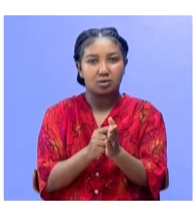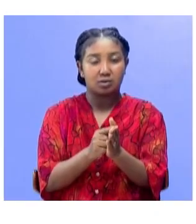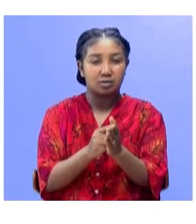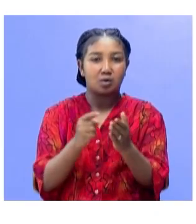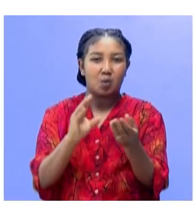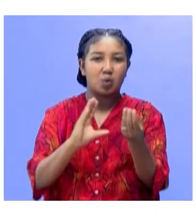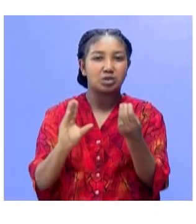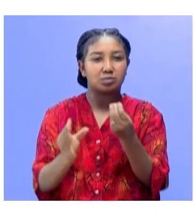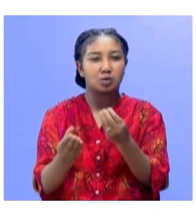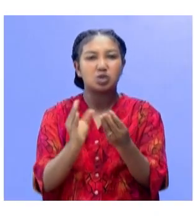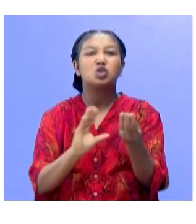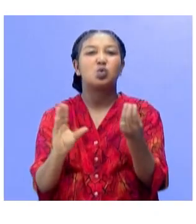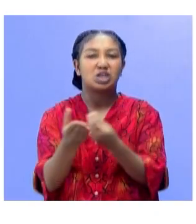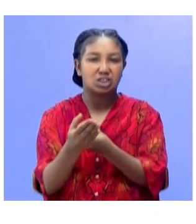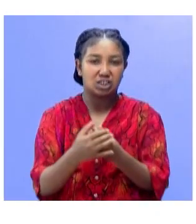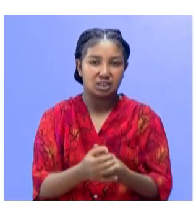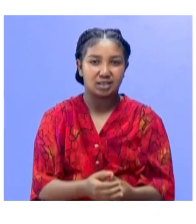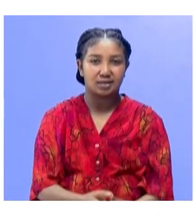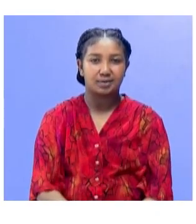There is situation,